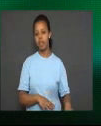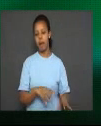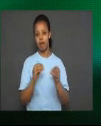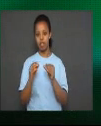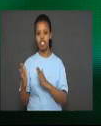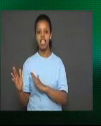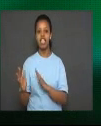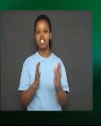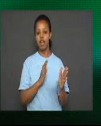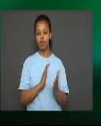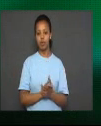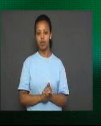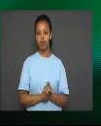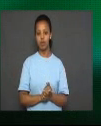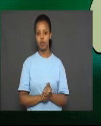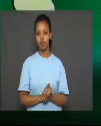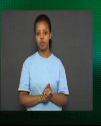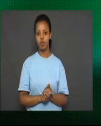Students, let's get ready.